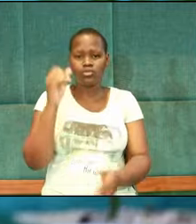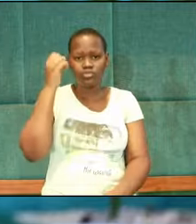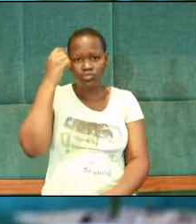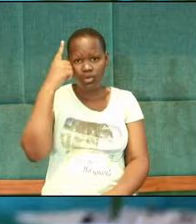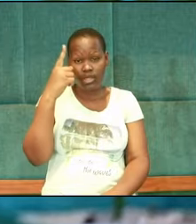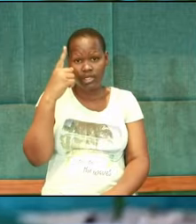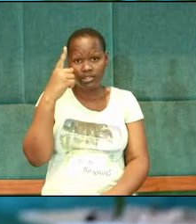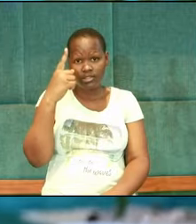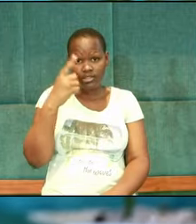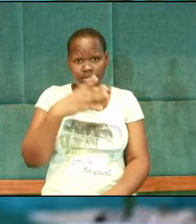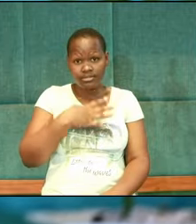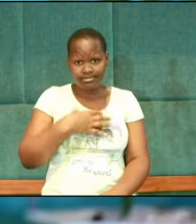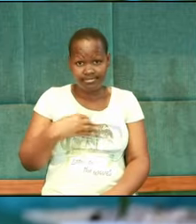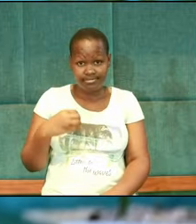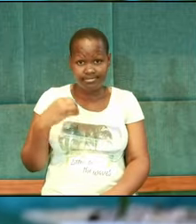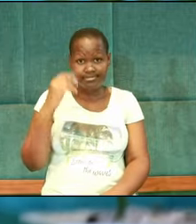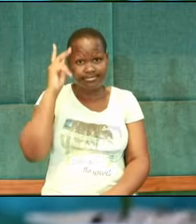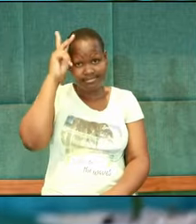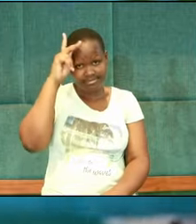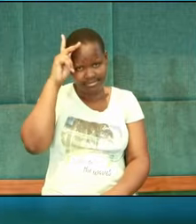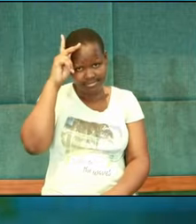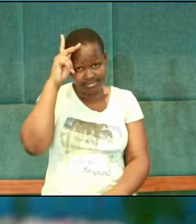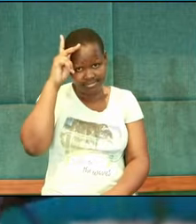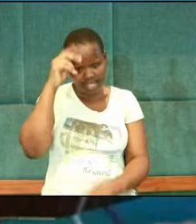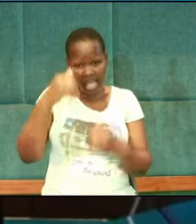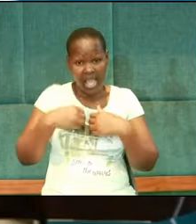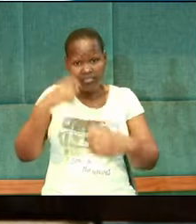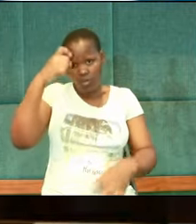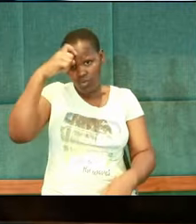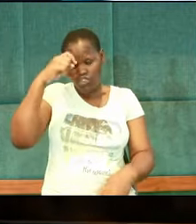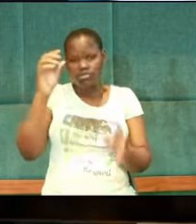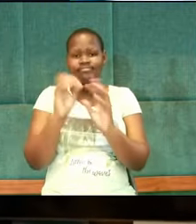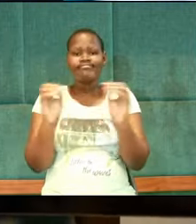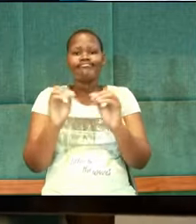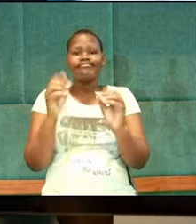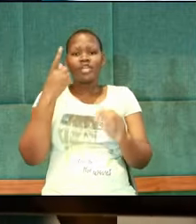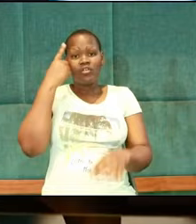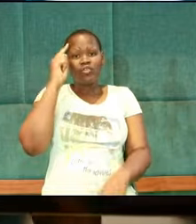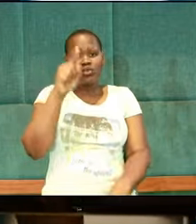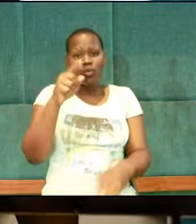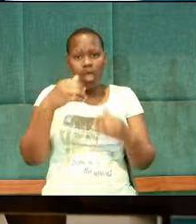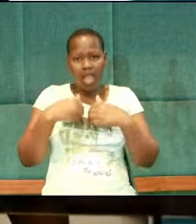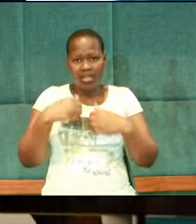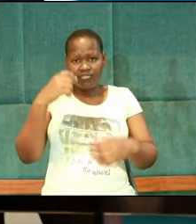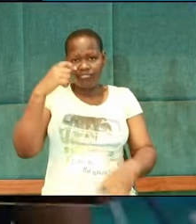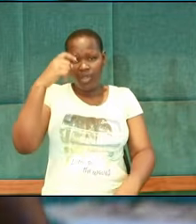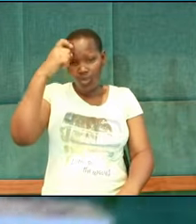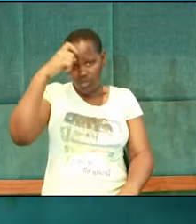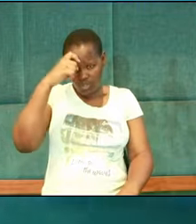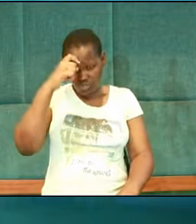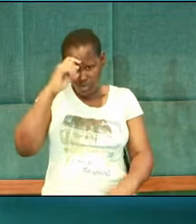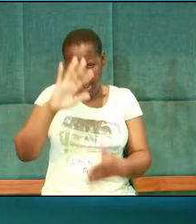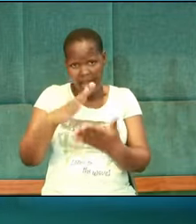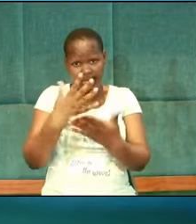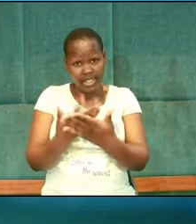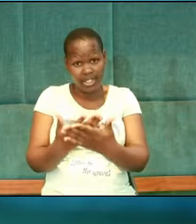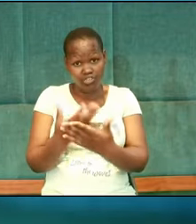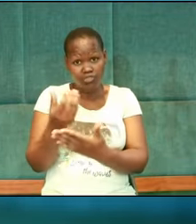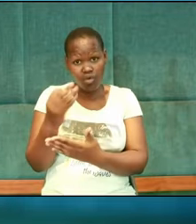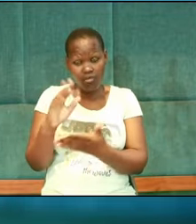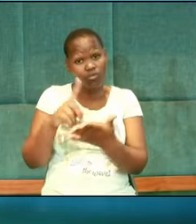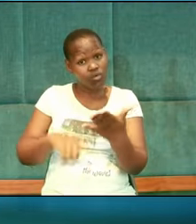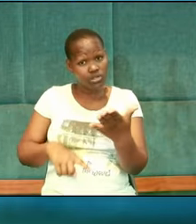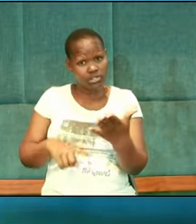wisdom. For you to have wisdom is the application of knowledge and what?